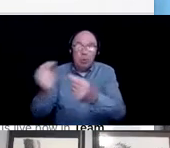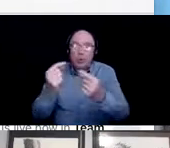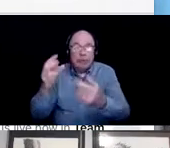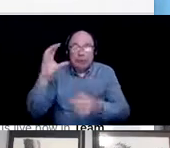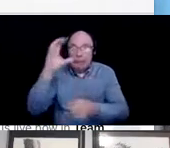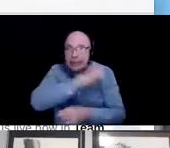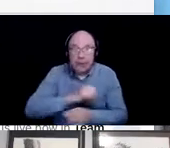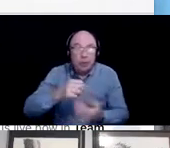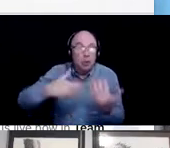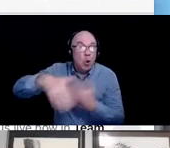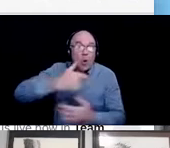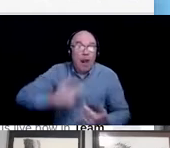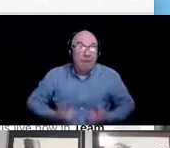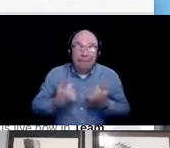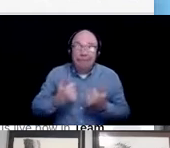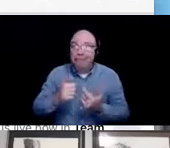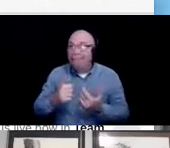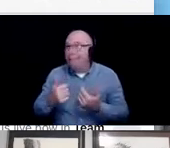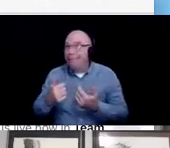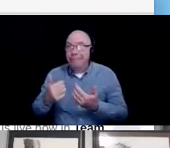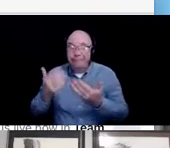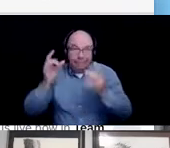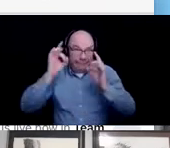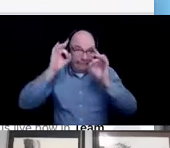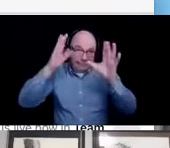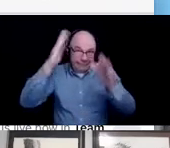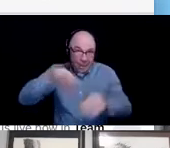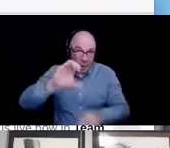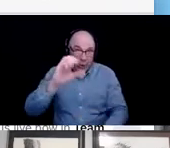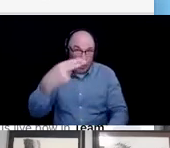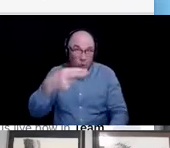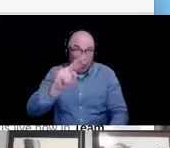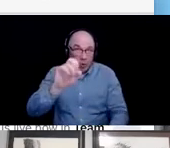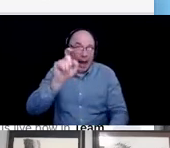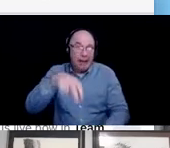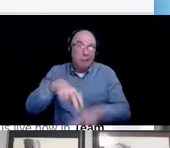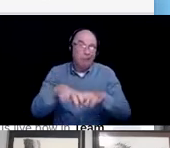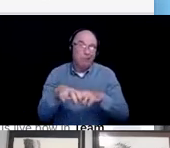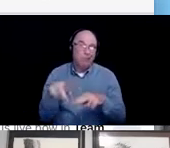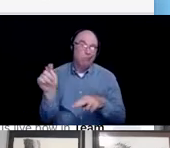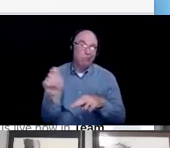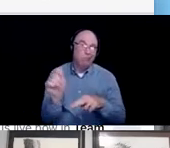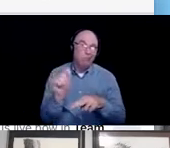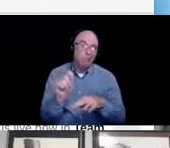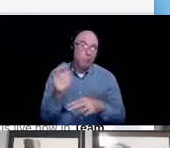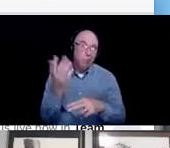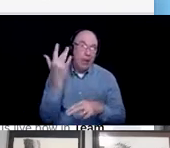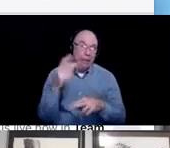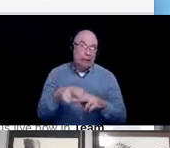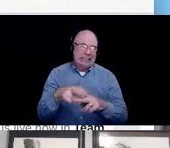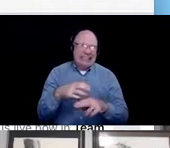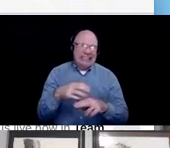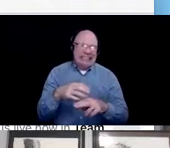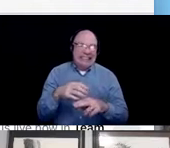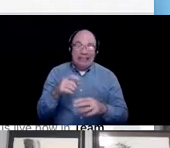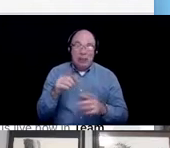life obviously was affected. If you don't know anything about Crohn's, you pretty much have to live near a bathroom because you never know if you're going to need it. And if you do need it, there's no time to look for